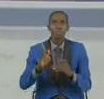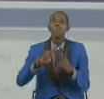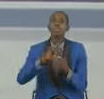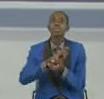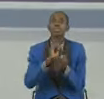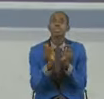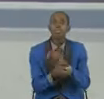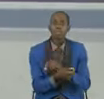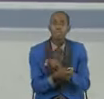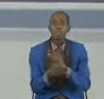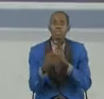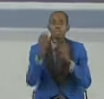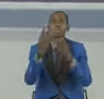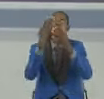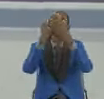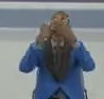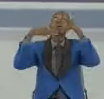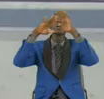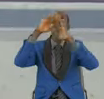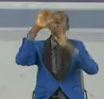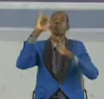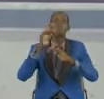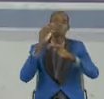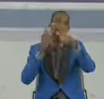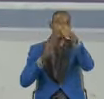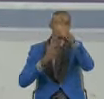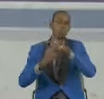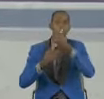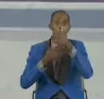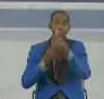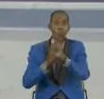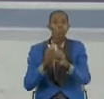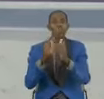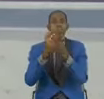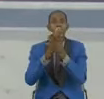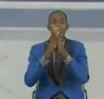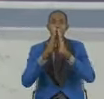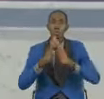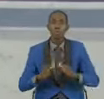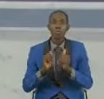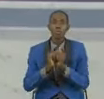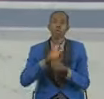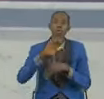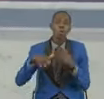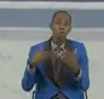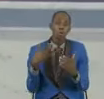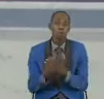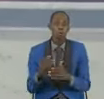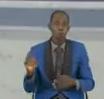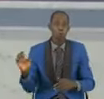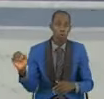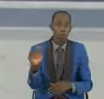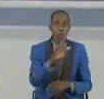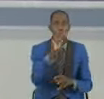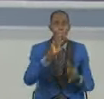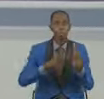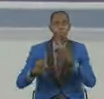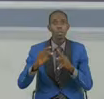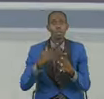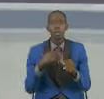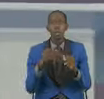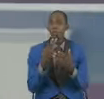heavenly vision. Follow peace with all men and holiness, without which no